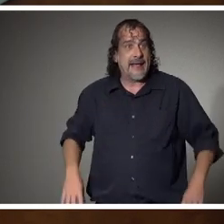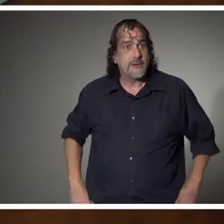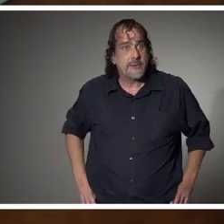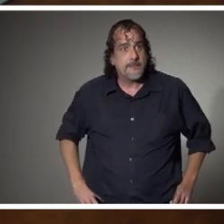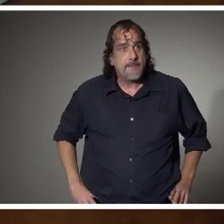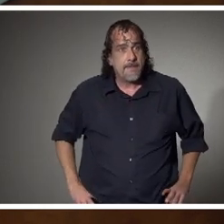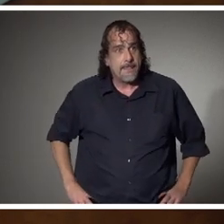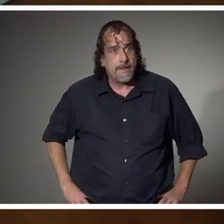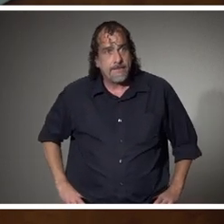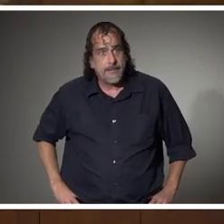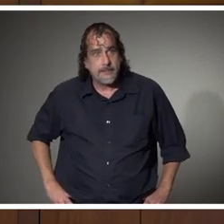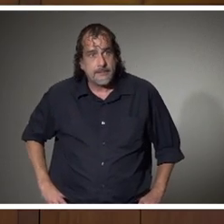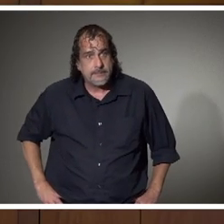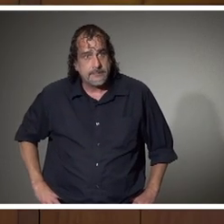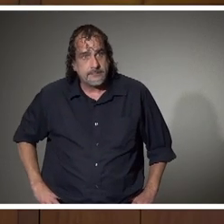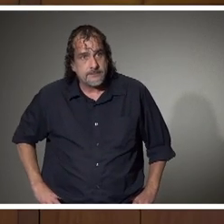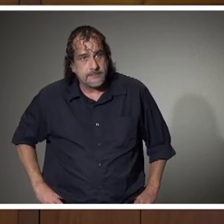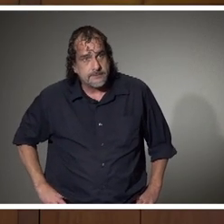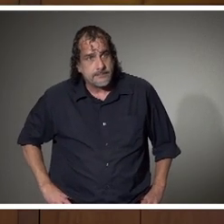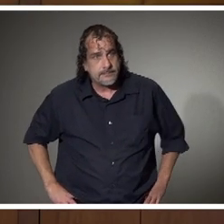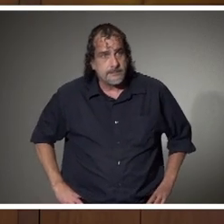you, Emily.